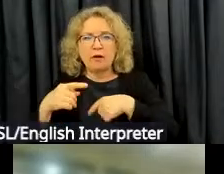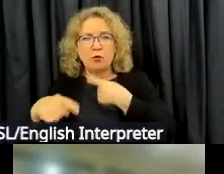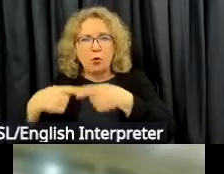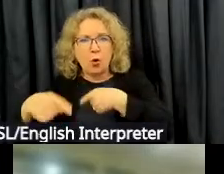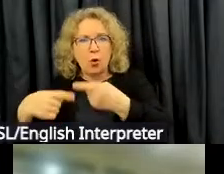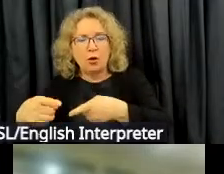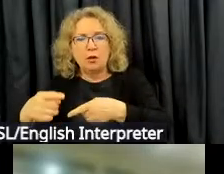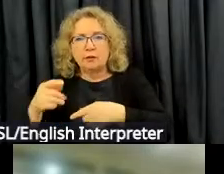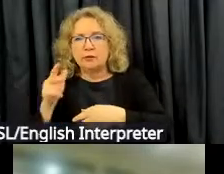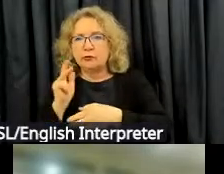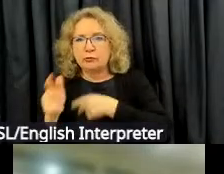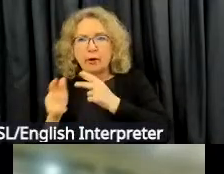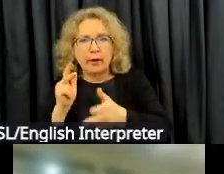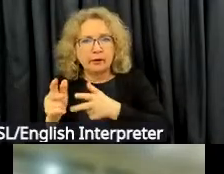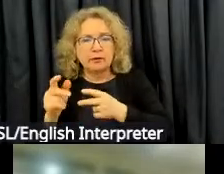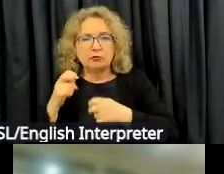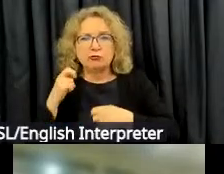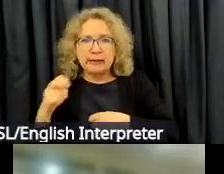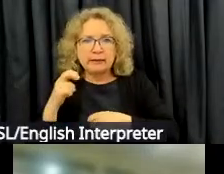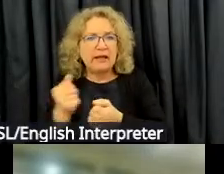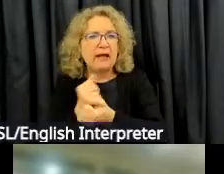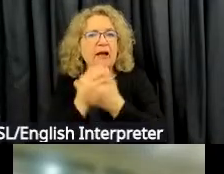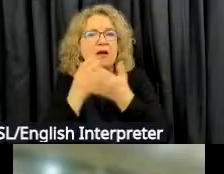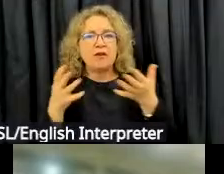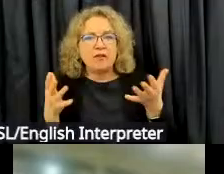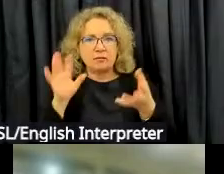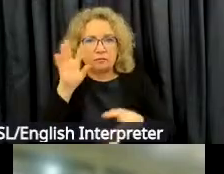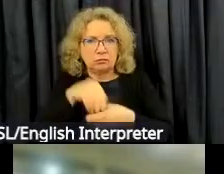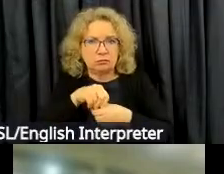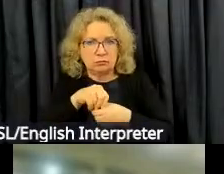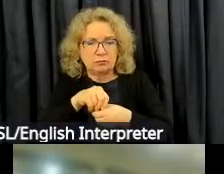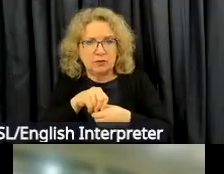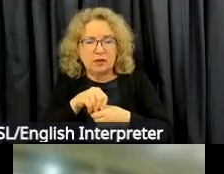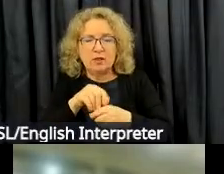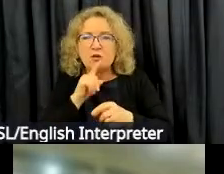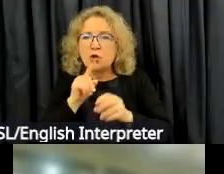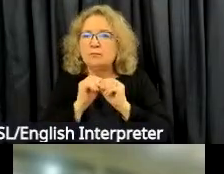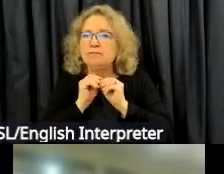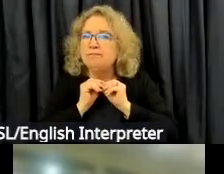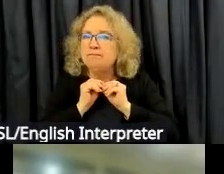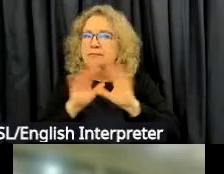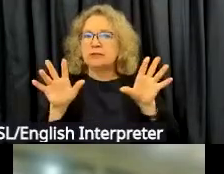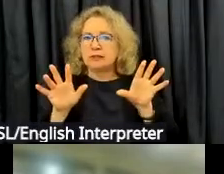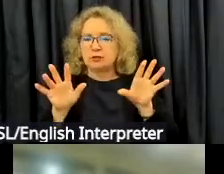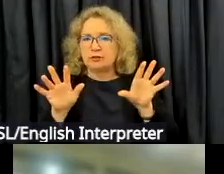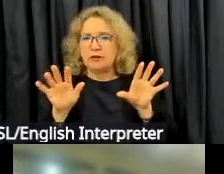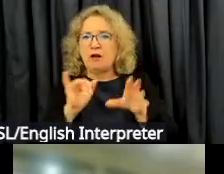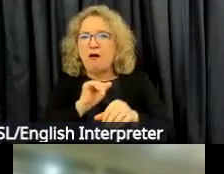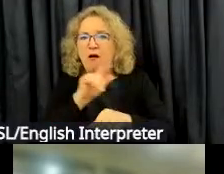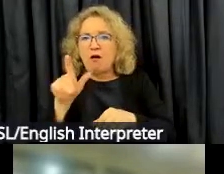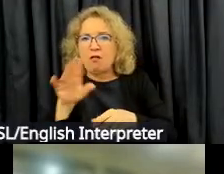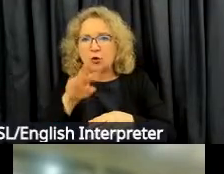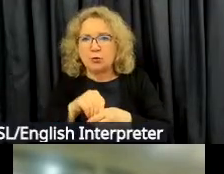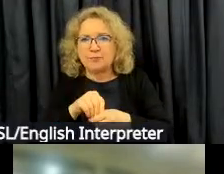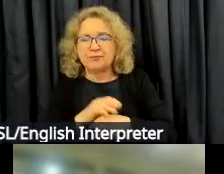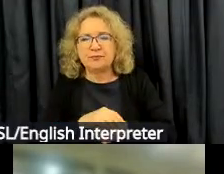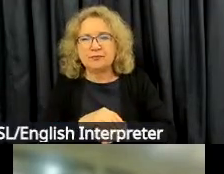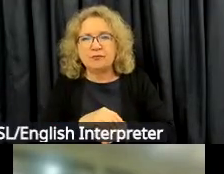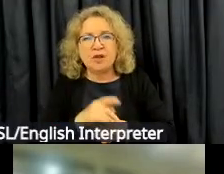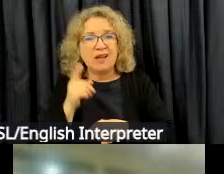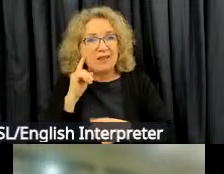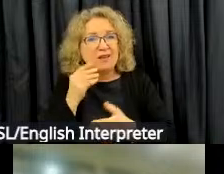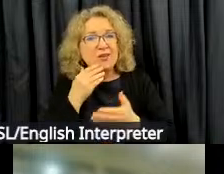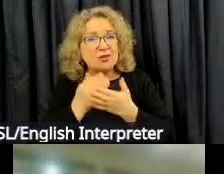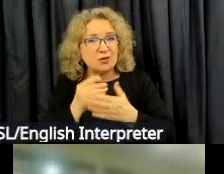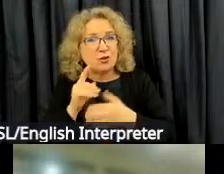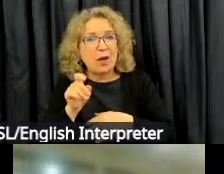program forward. So I just want to make sure that you hear that very plainly and clearly. And I think it's a good question and something I think we